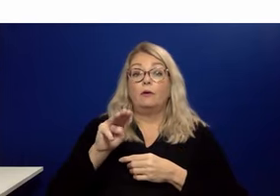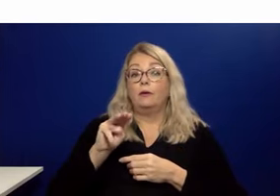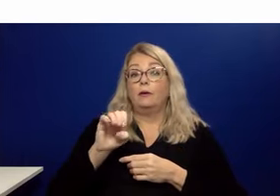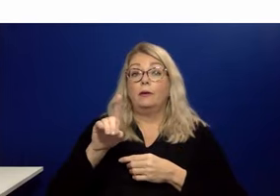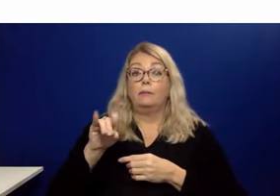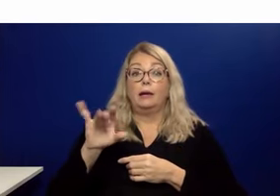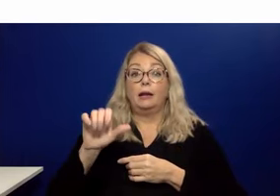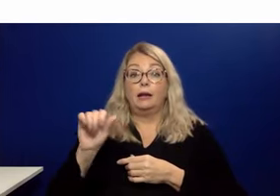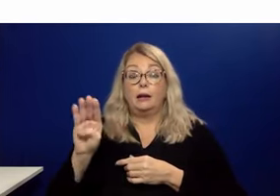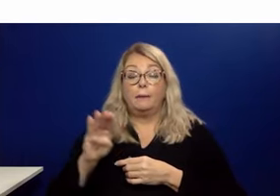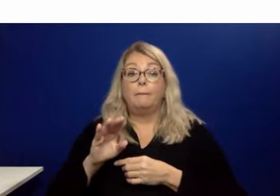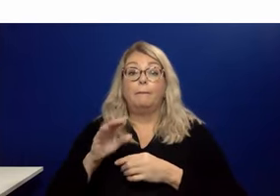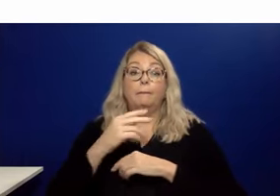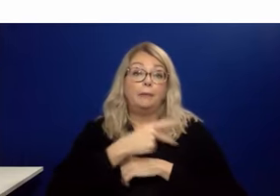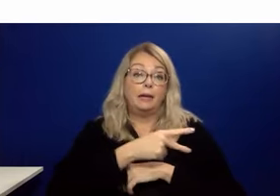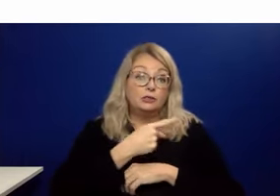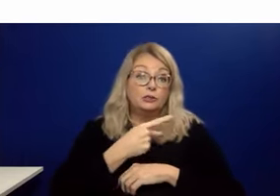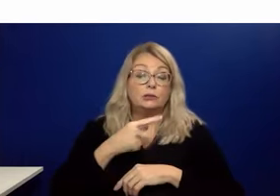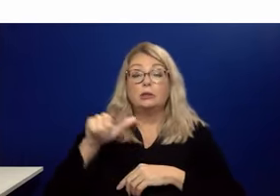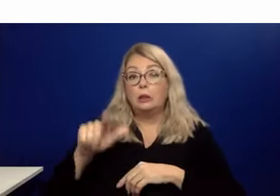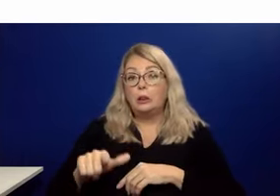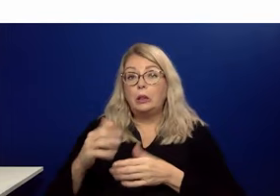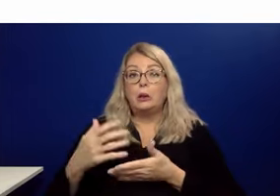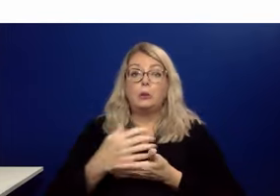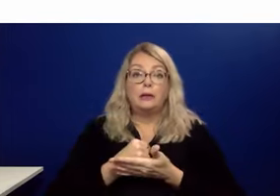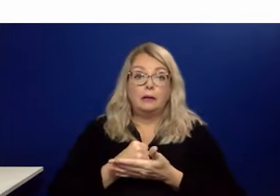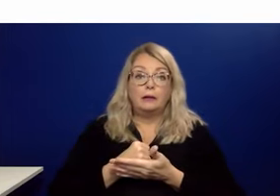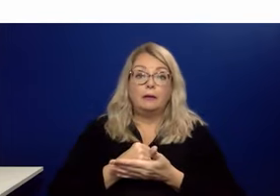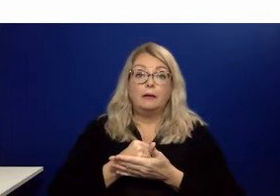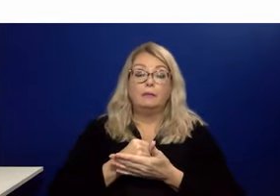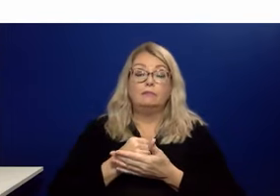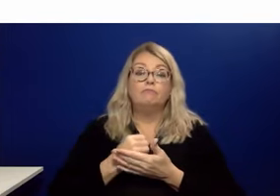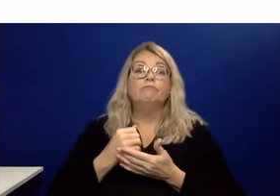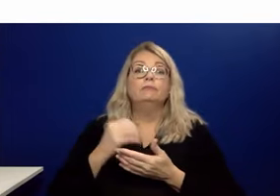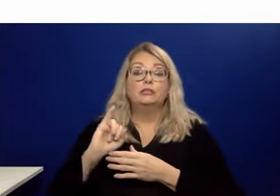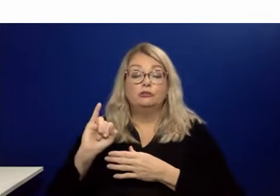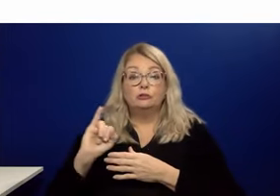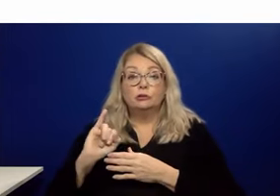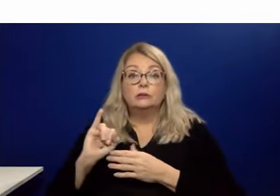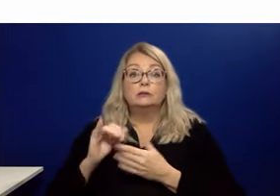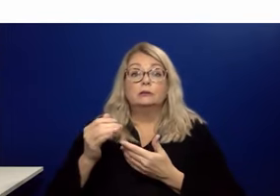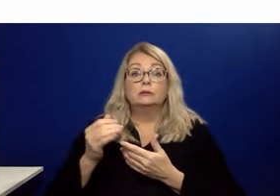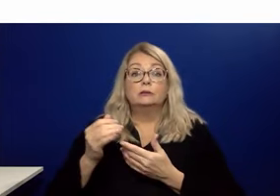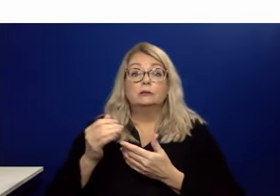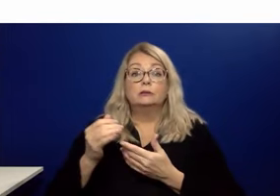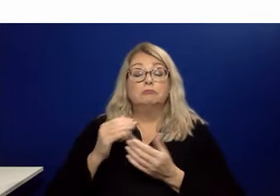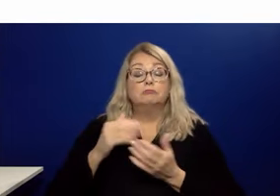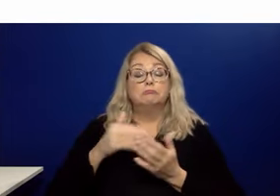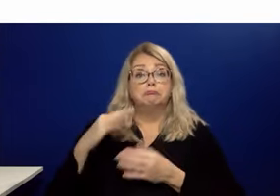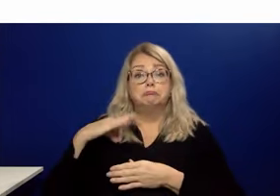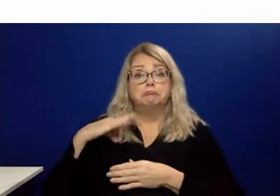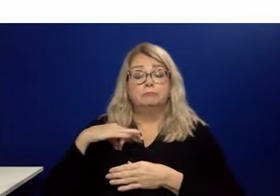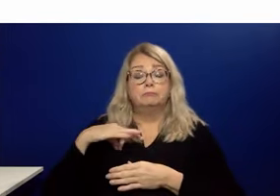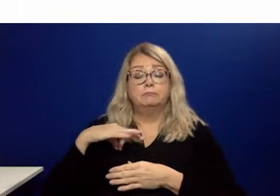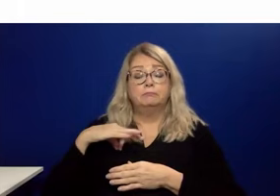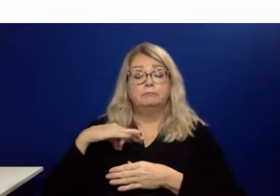patients, right, the lower income form of insurance. It is a benefit often under most insurances, but again, it